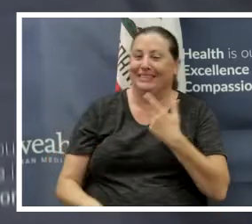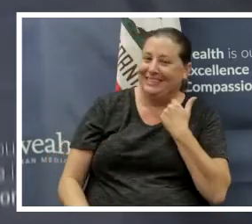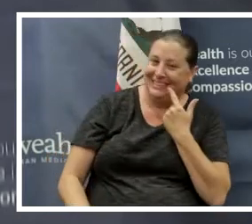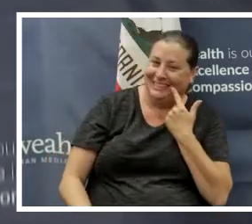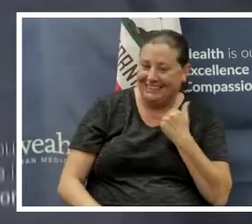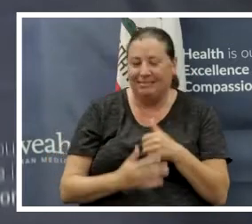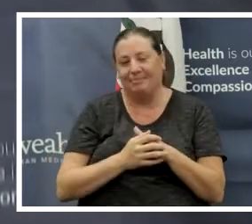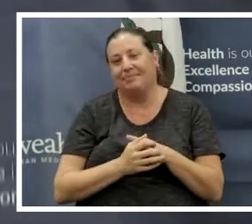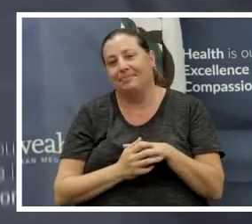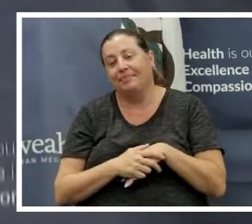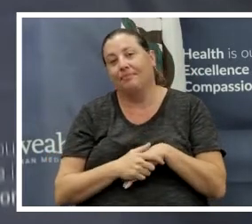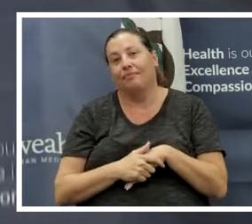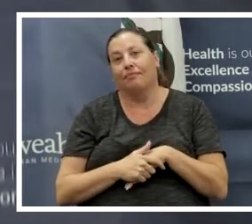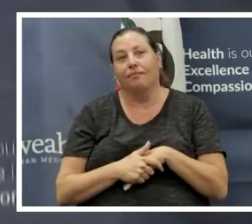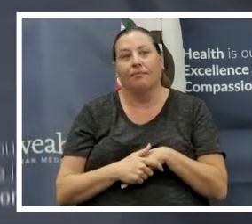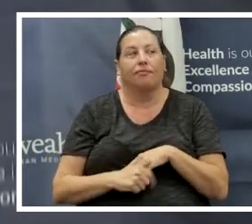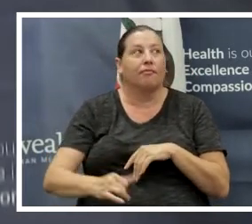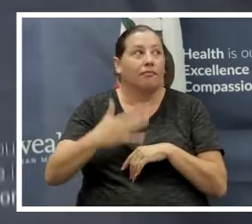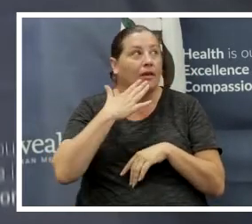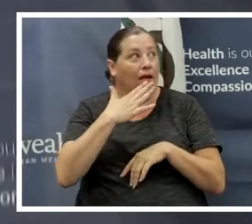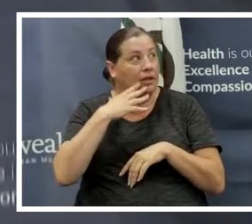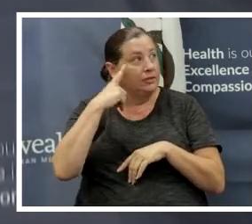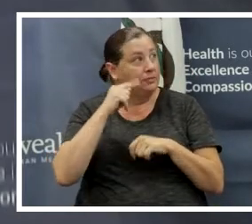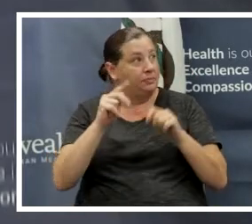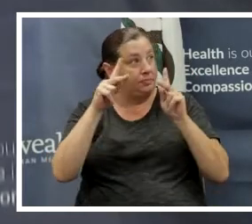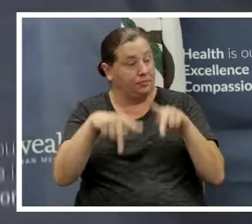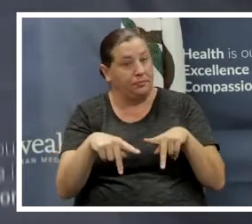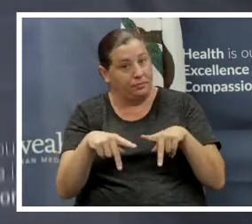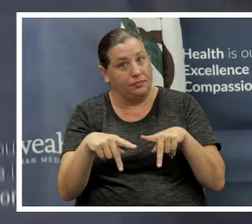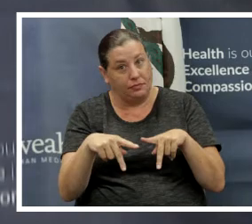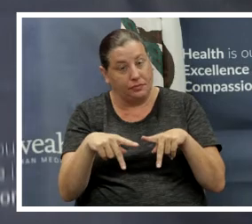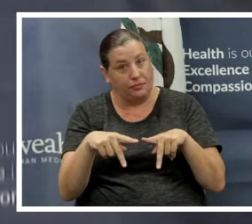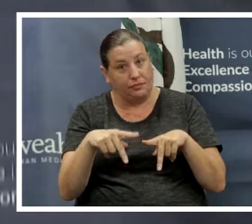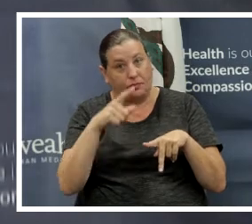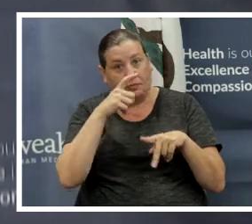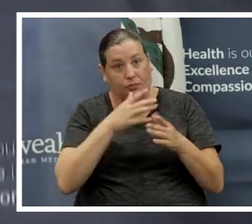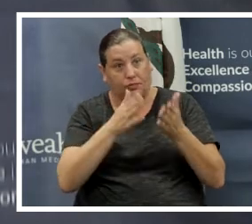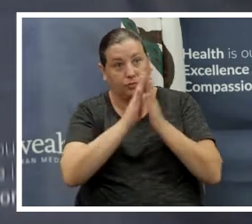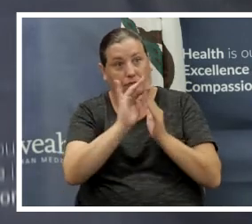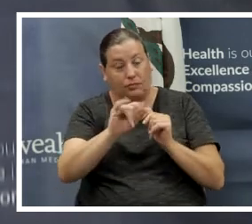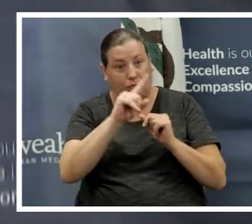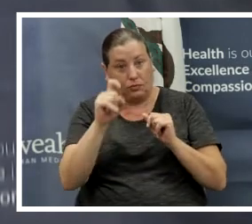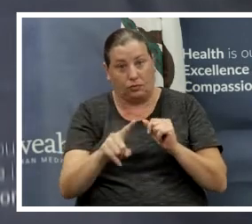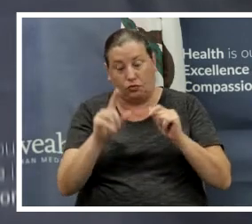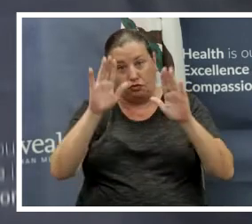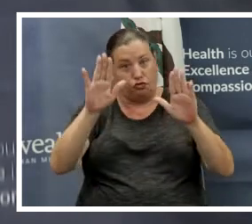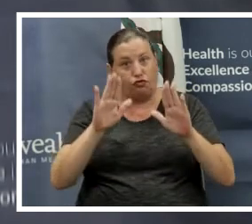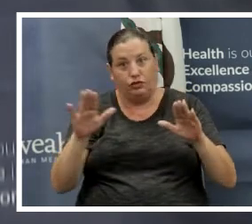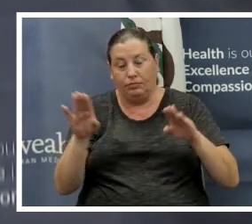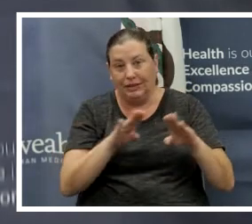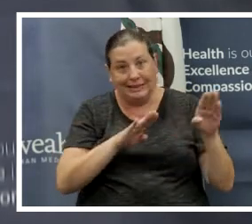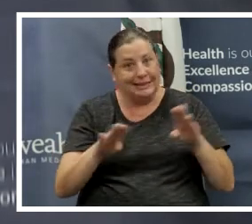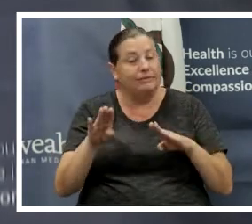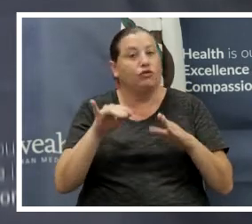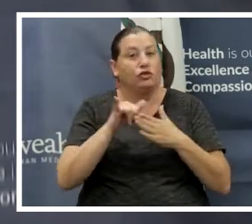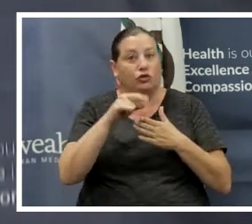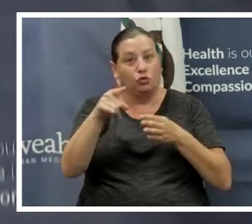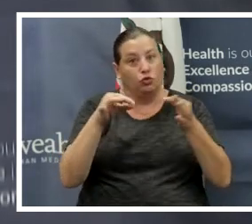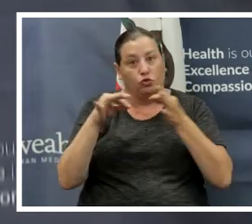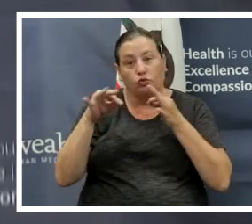Well, first, thanks to the person that asked the question. All those great behaviors that you described are probably the most important, the most